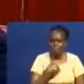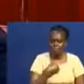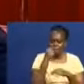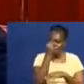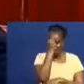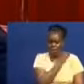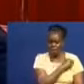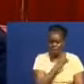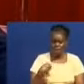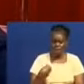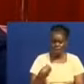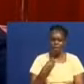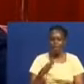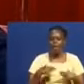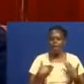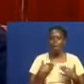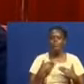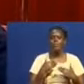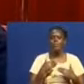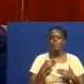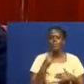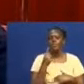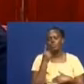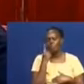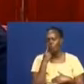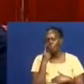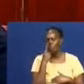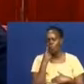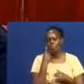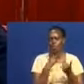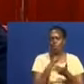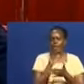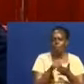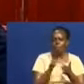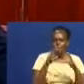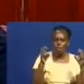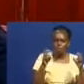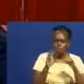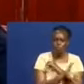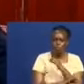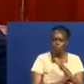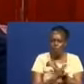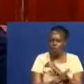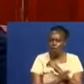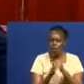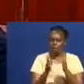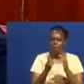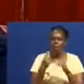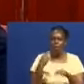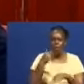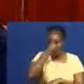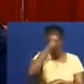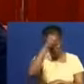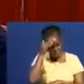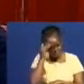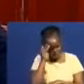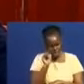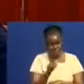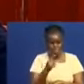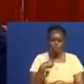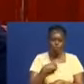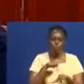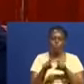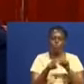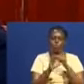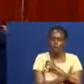I'm a Catholic. I was so happy I saw the papal nuncio talk about the issues of a country. Let us forget that we